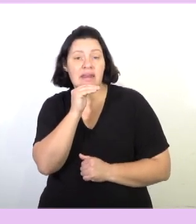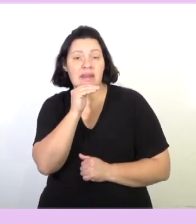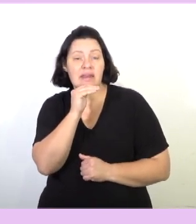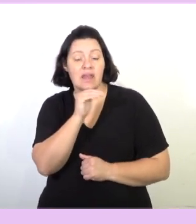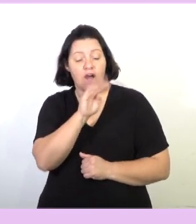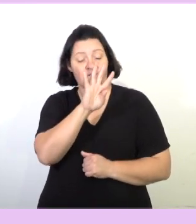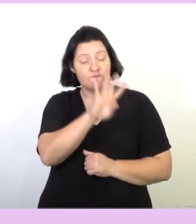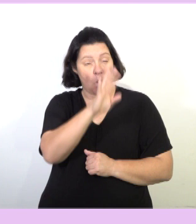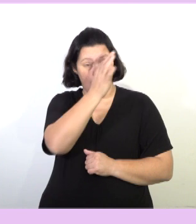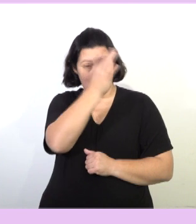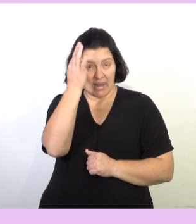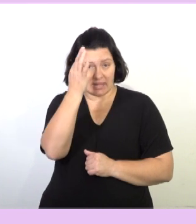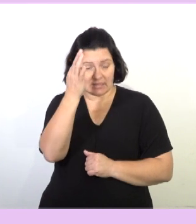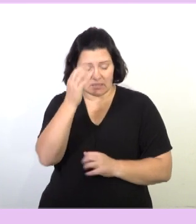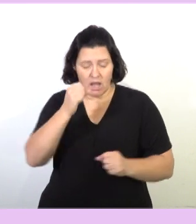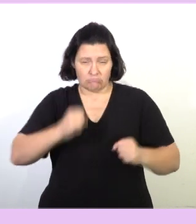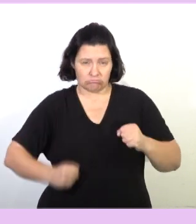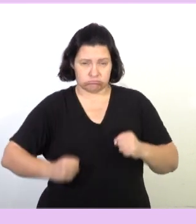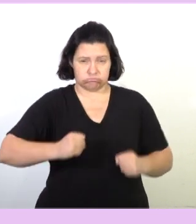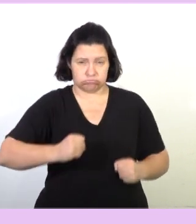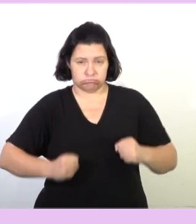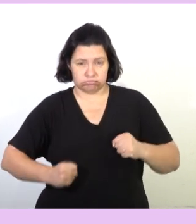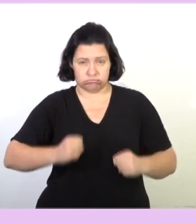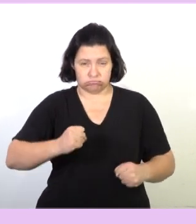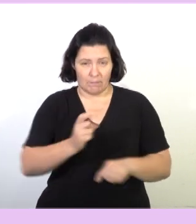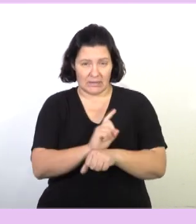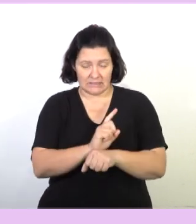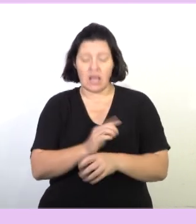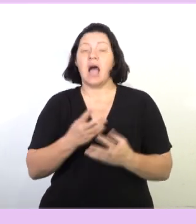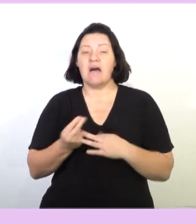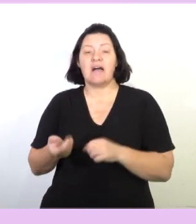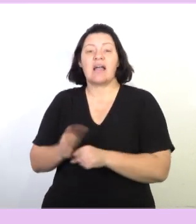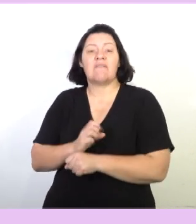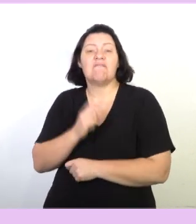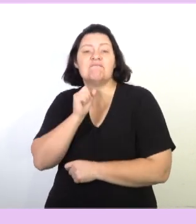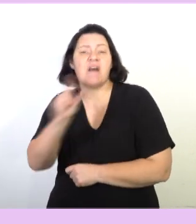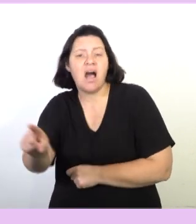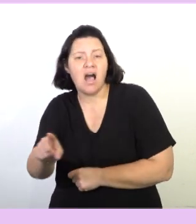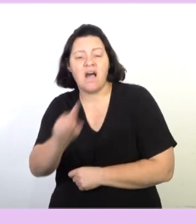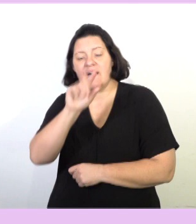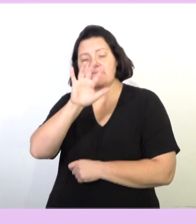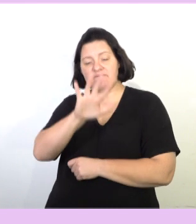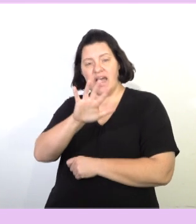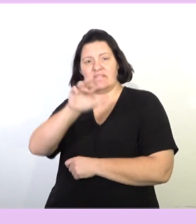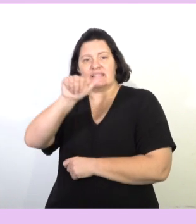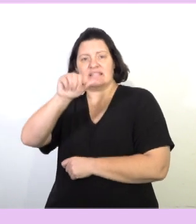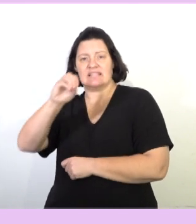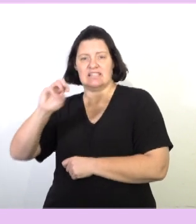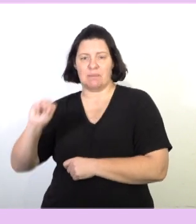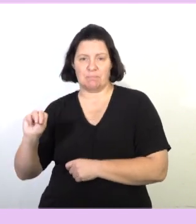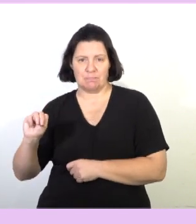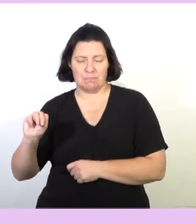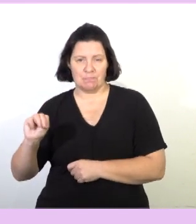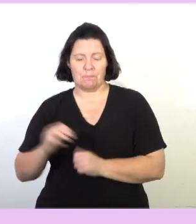if it's 4 minutes that Trevor has walked, he shall have covered 560